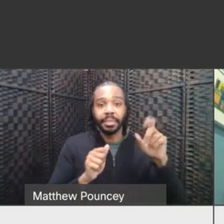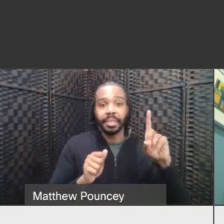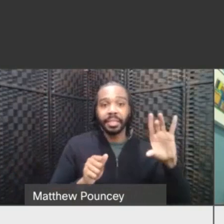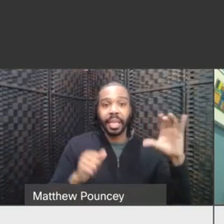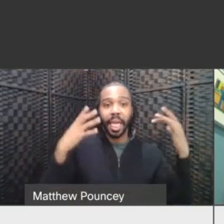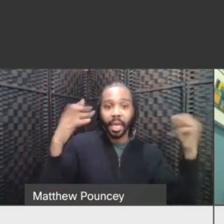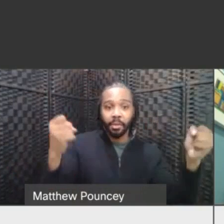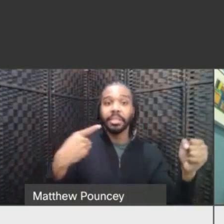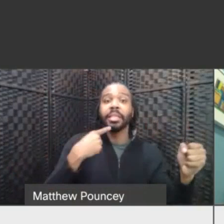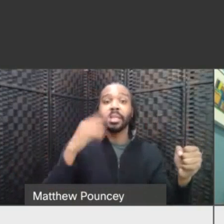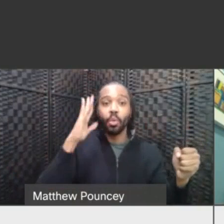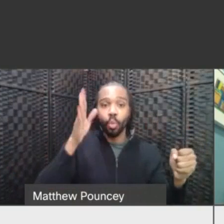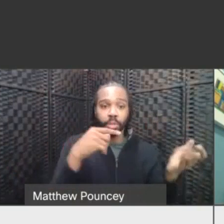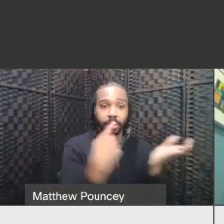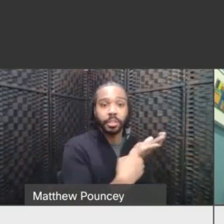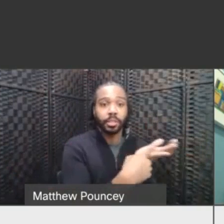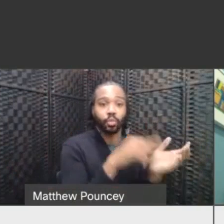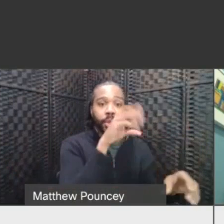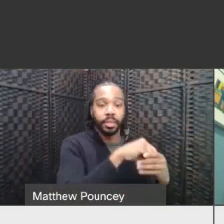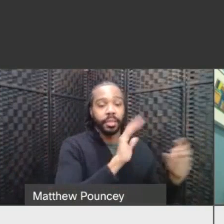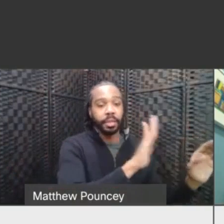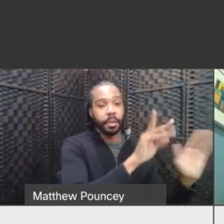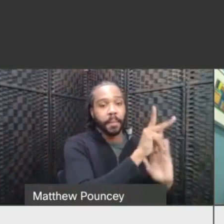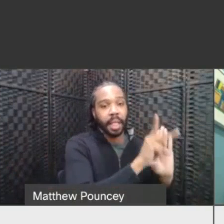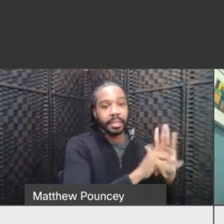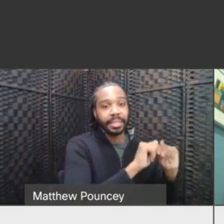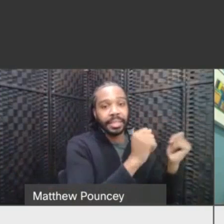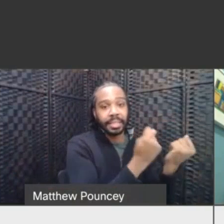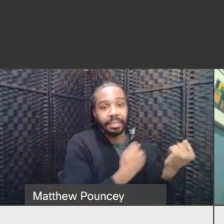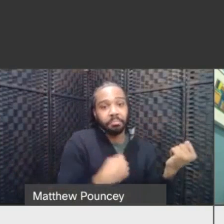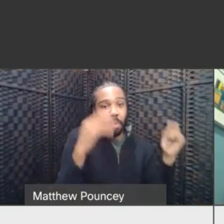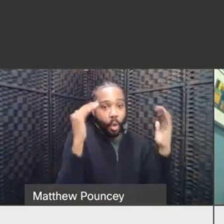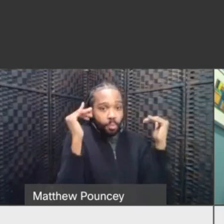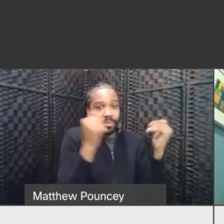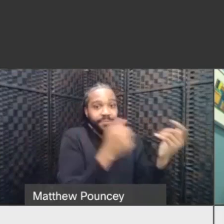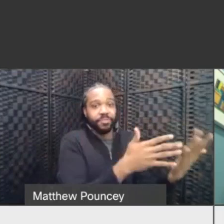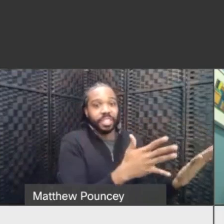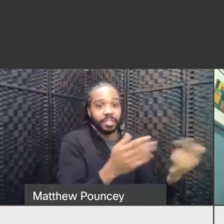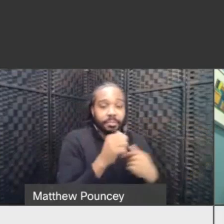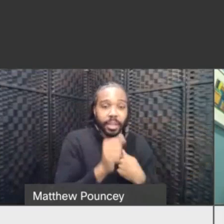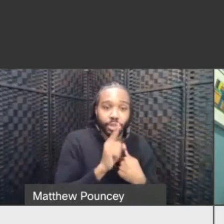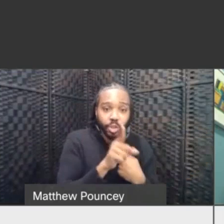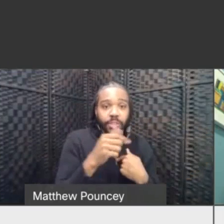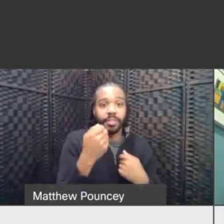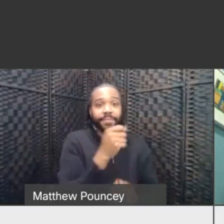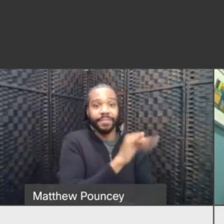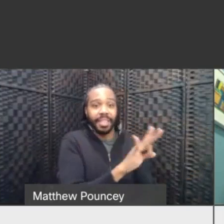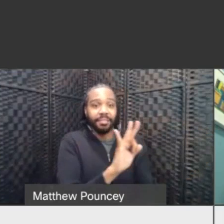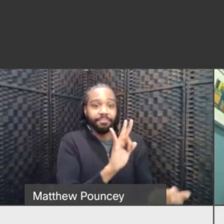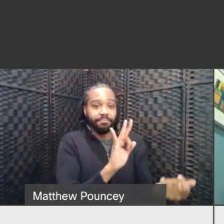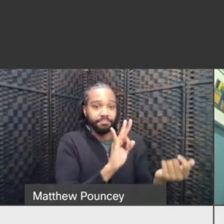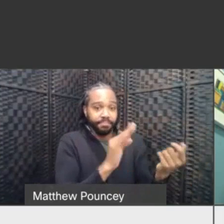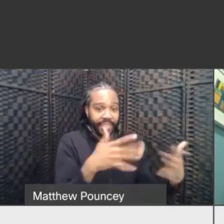to the policy team. And I'm hoping they had an opportunity to do that. And I don't know if there was any discussion of